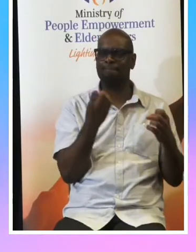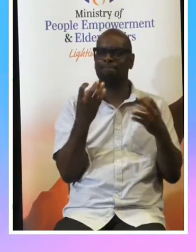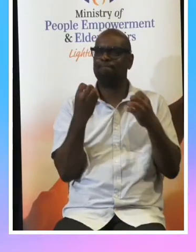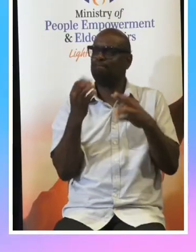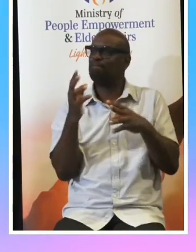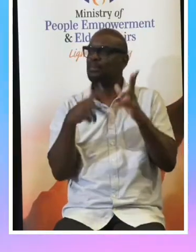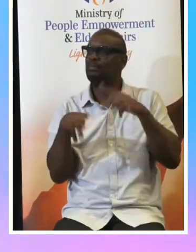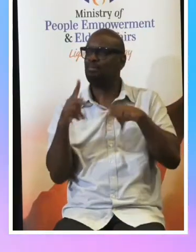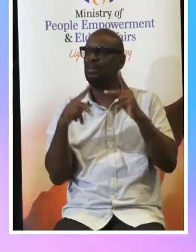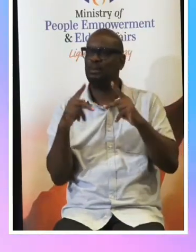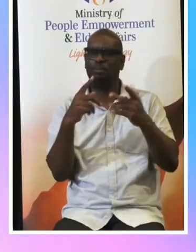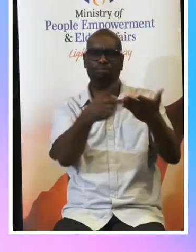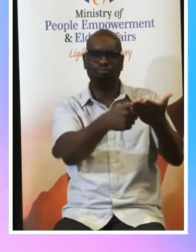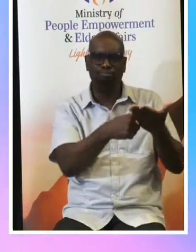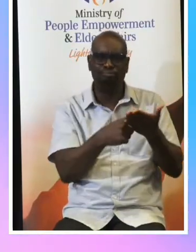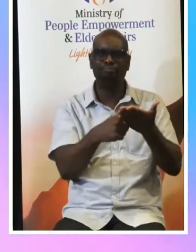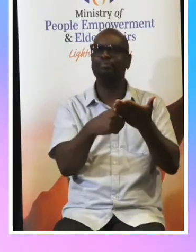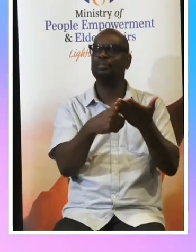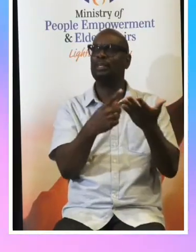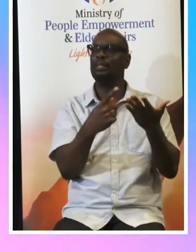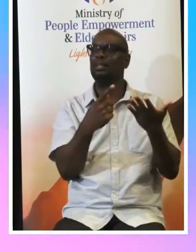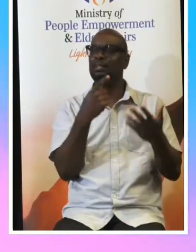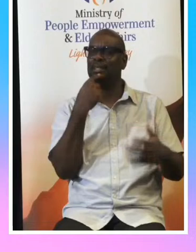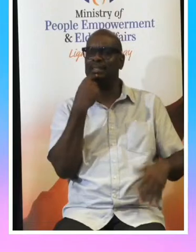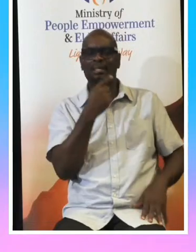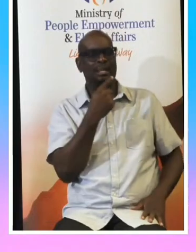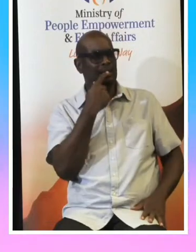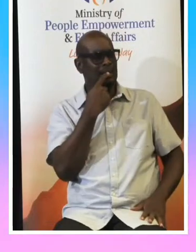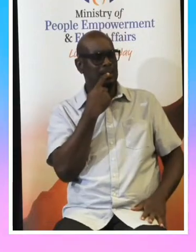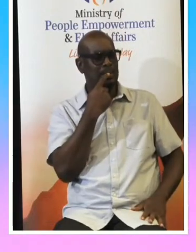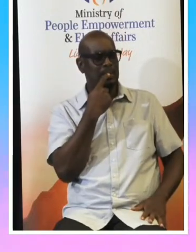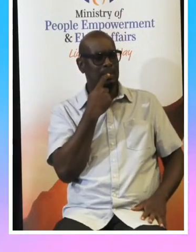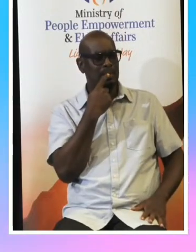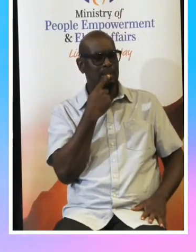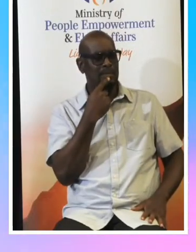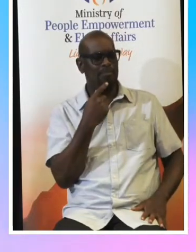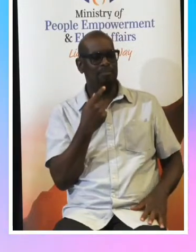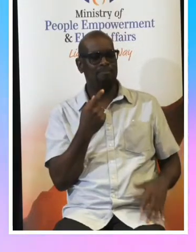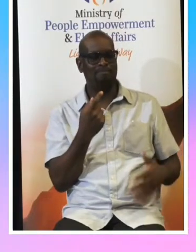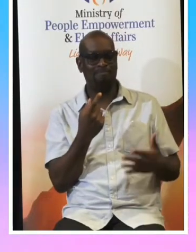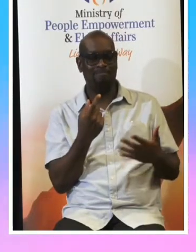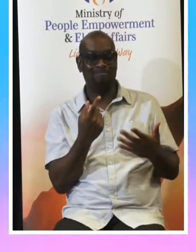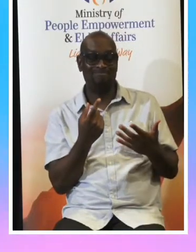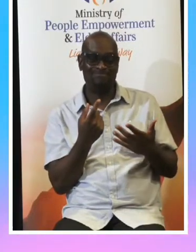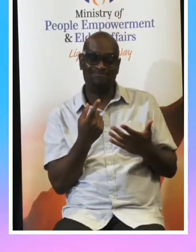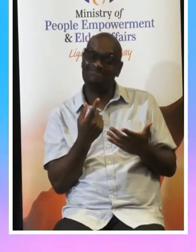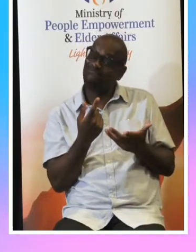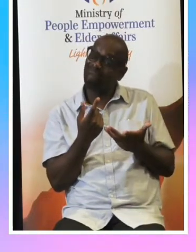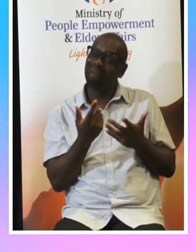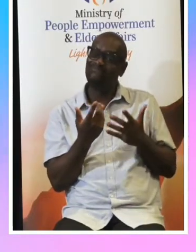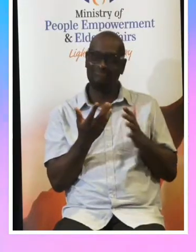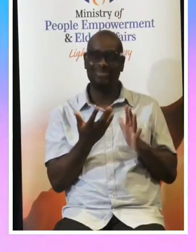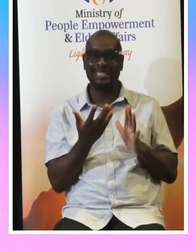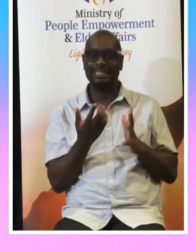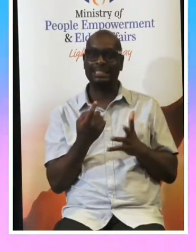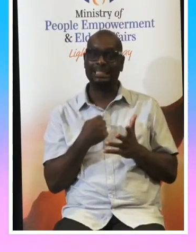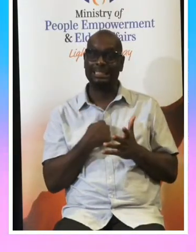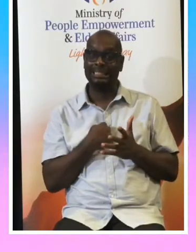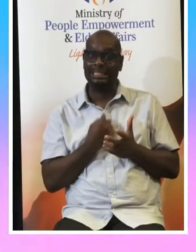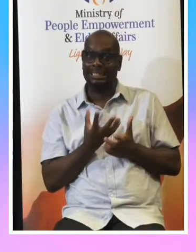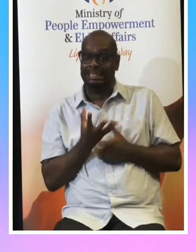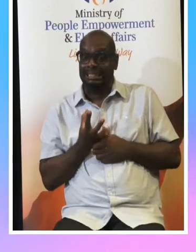people with whom we consulted said to us subtly that they did not know how to help people